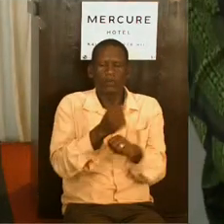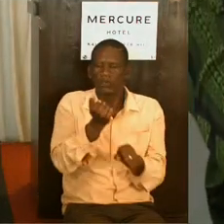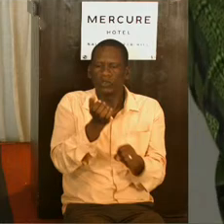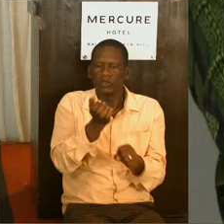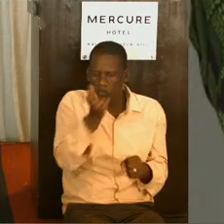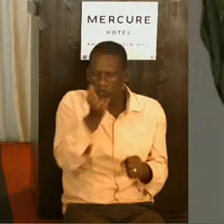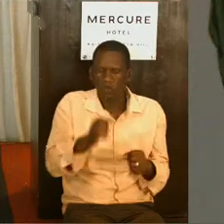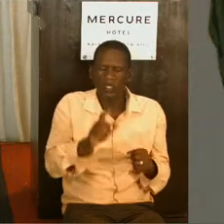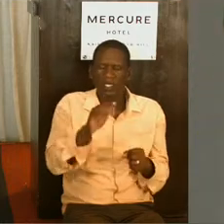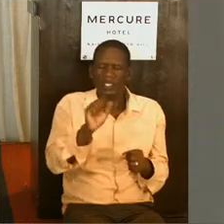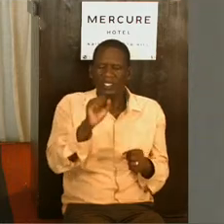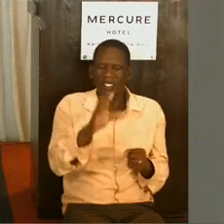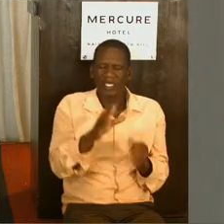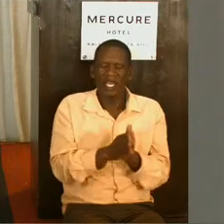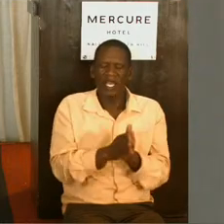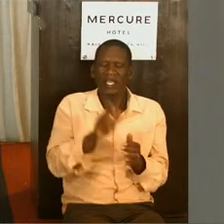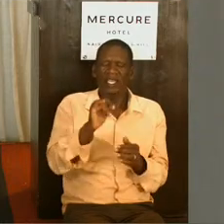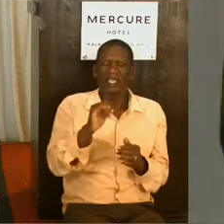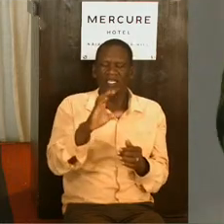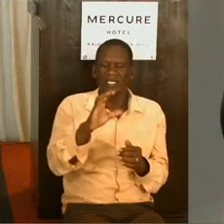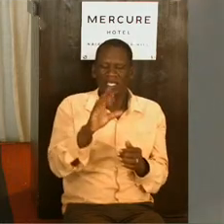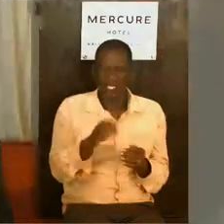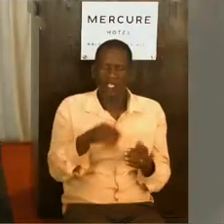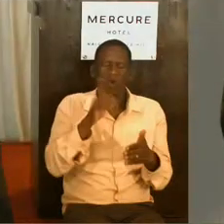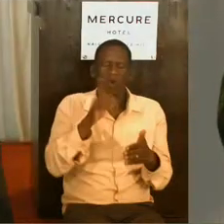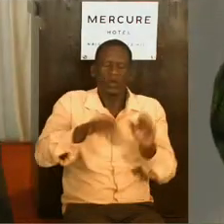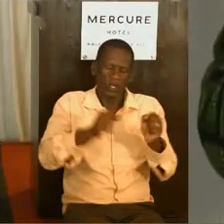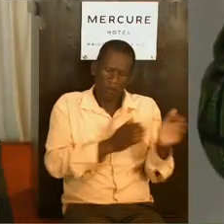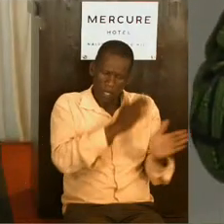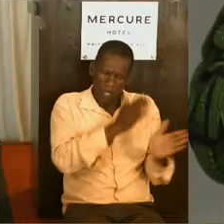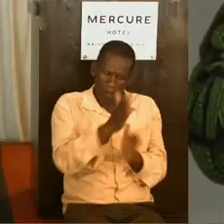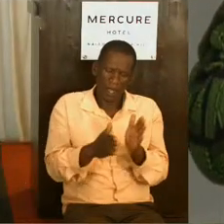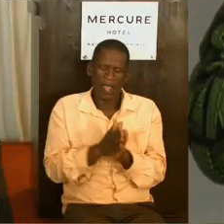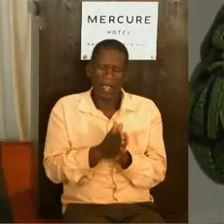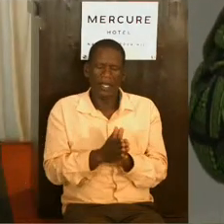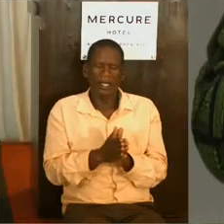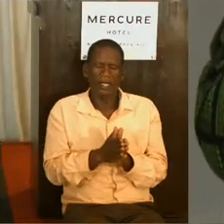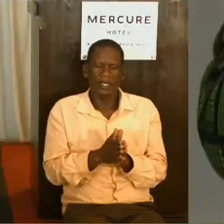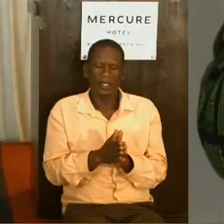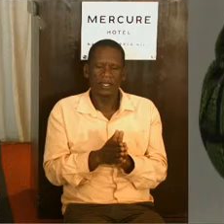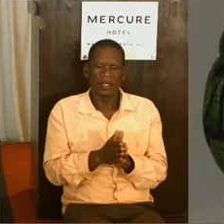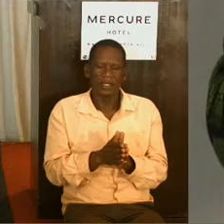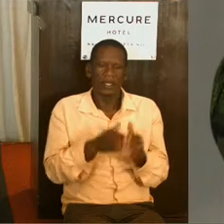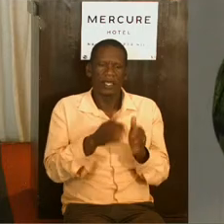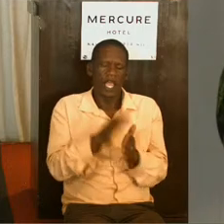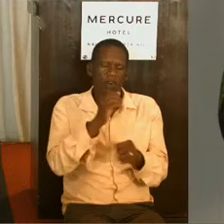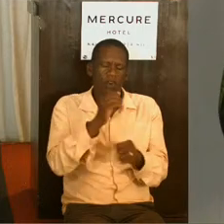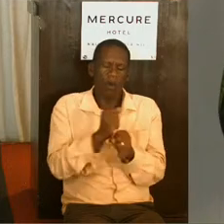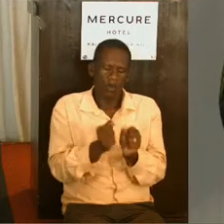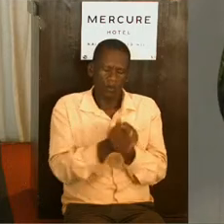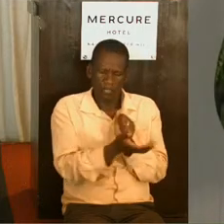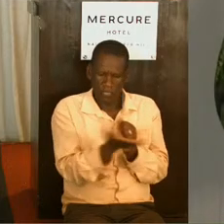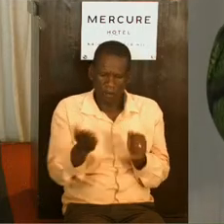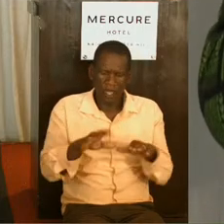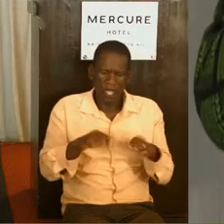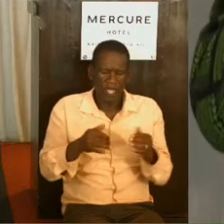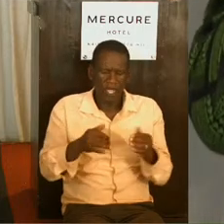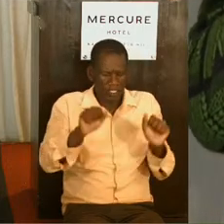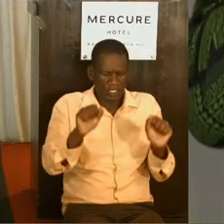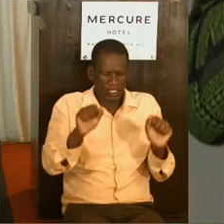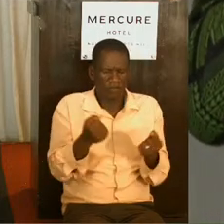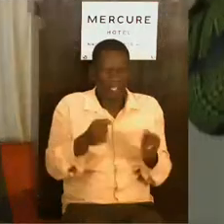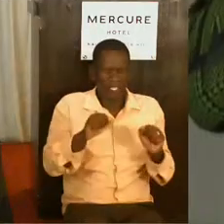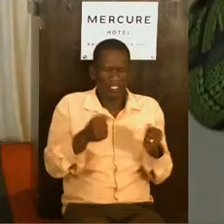TSC and KICD what can we design and work with them on preserving